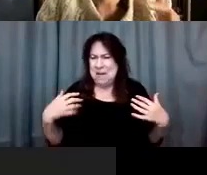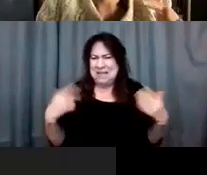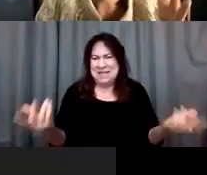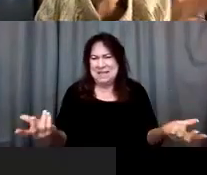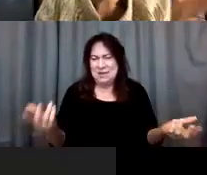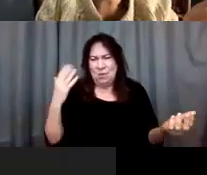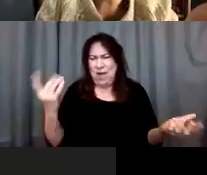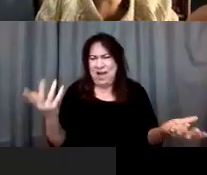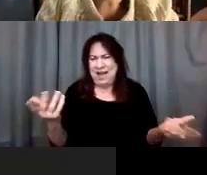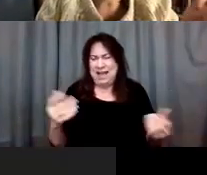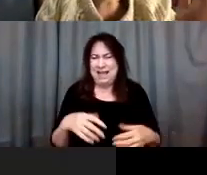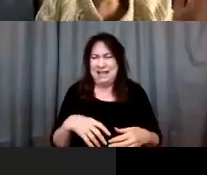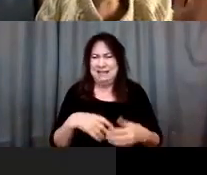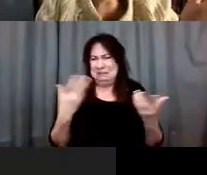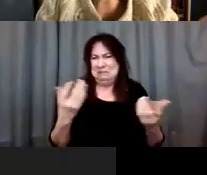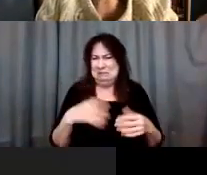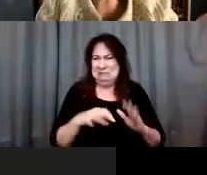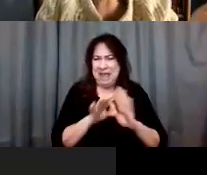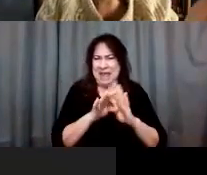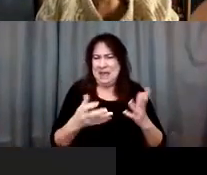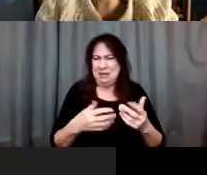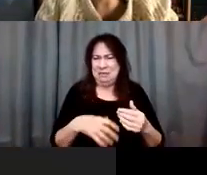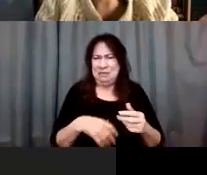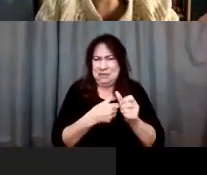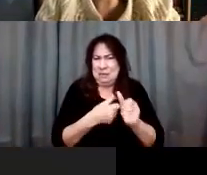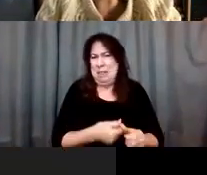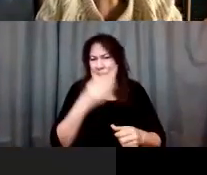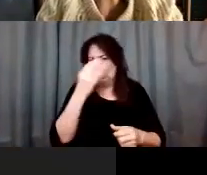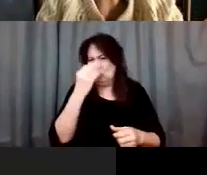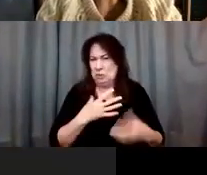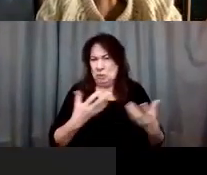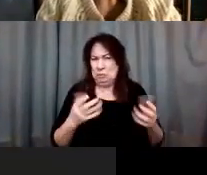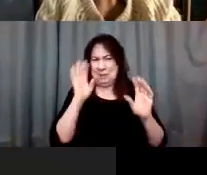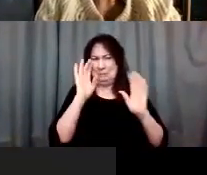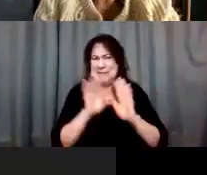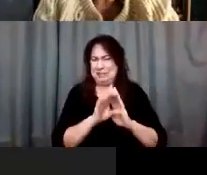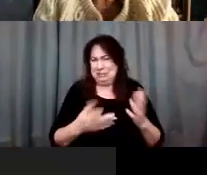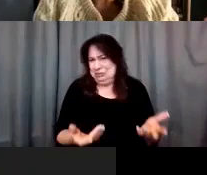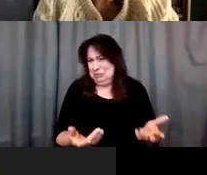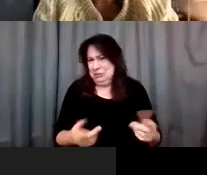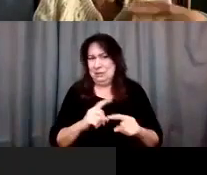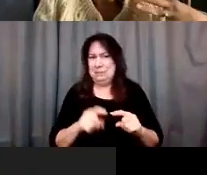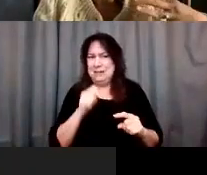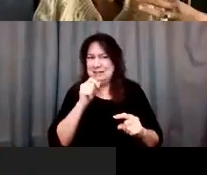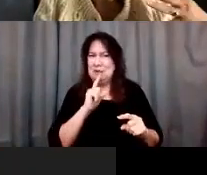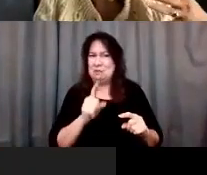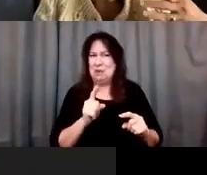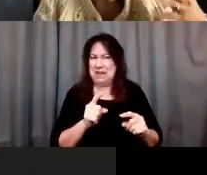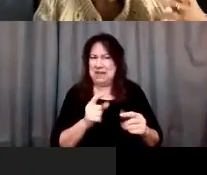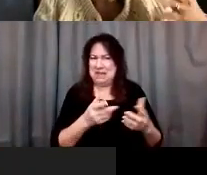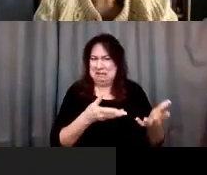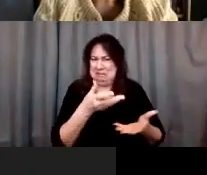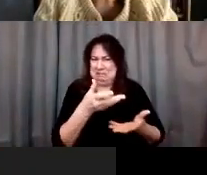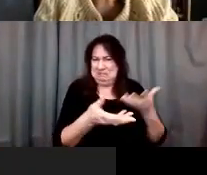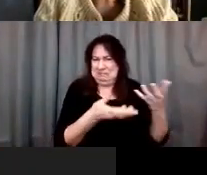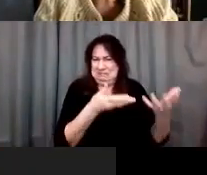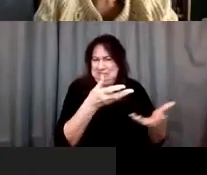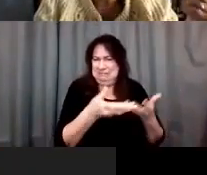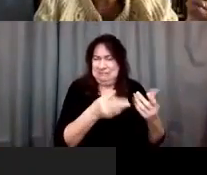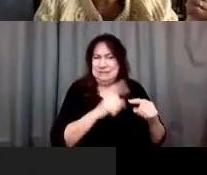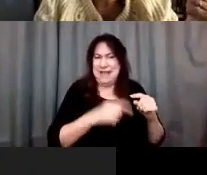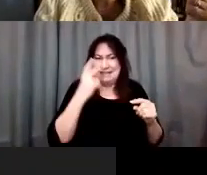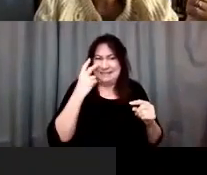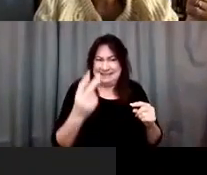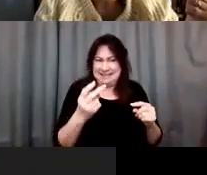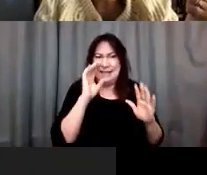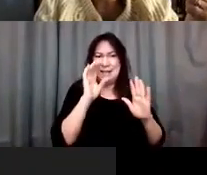like, okay, you maybe were compliant because you told me that there was something on the screen, but you didn't really pull somebody in who can't see it to the